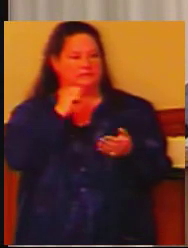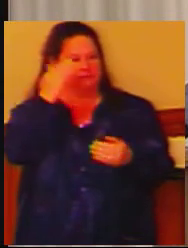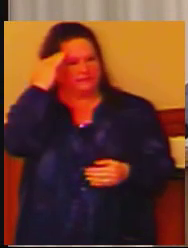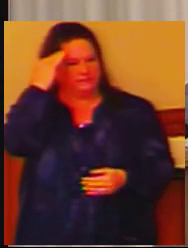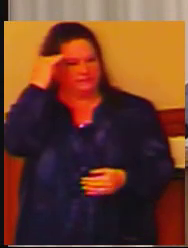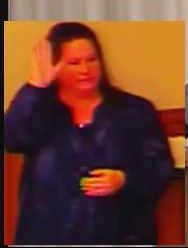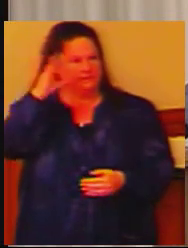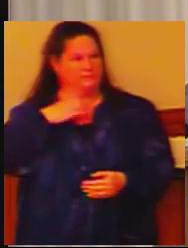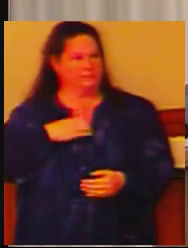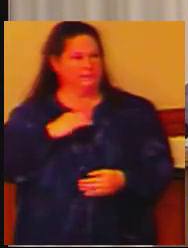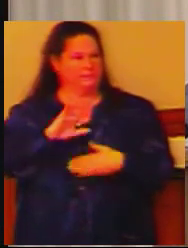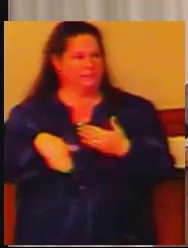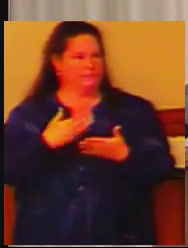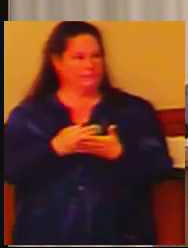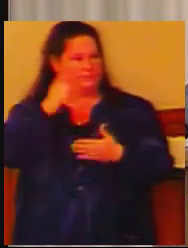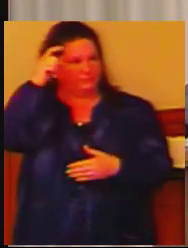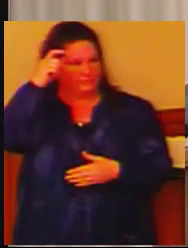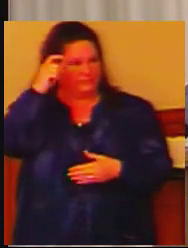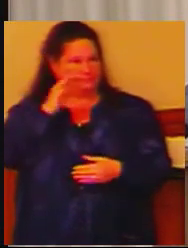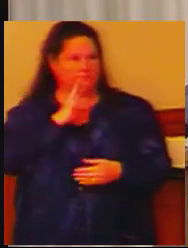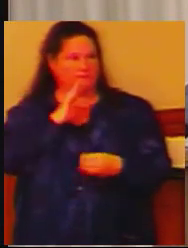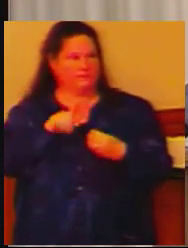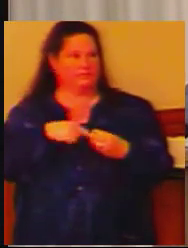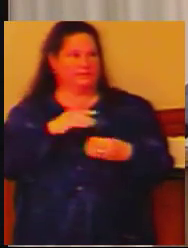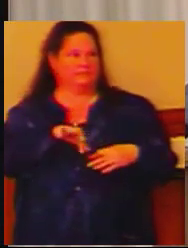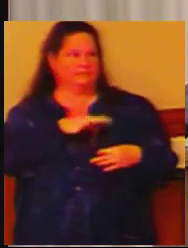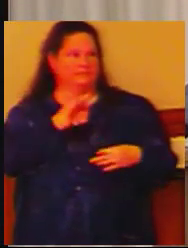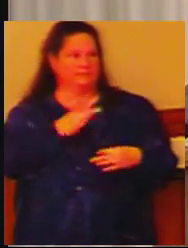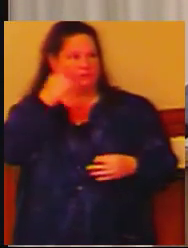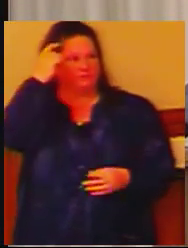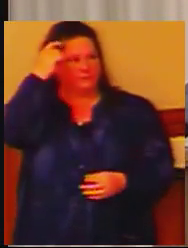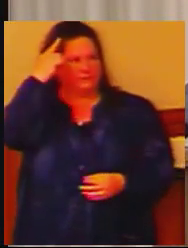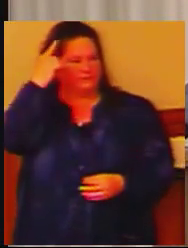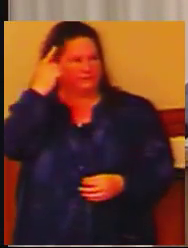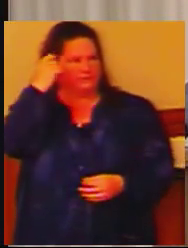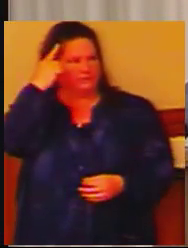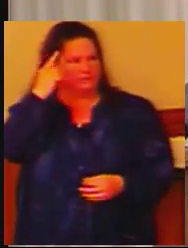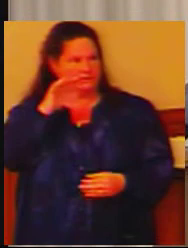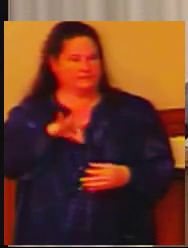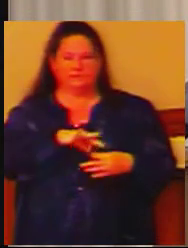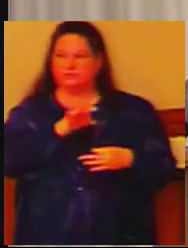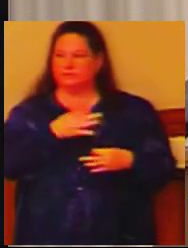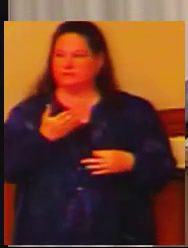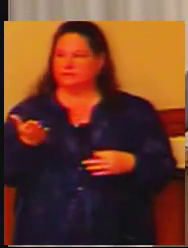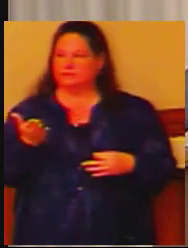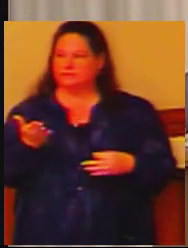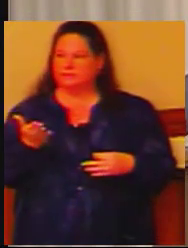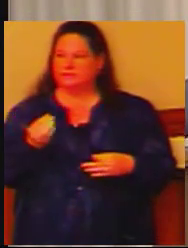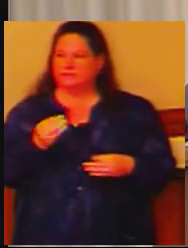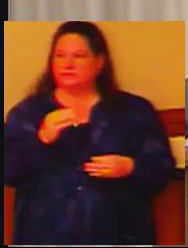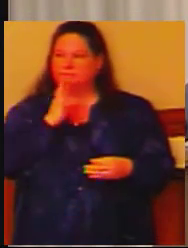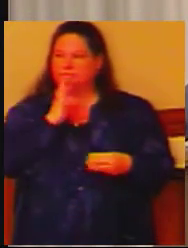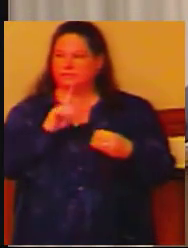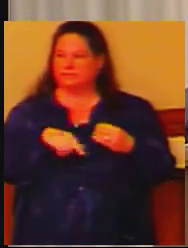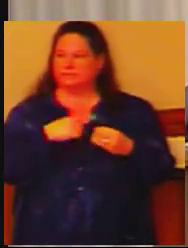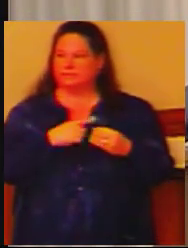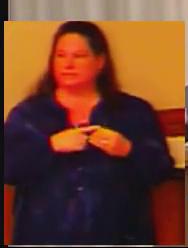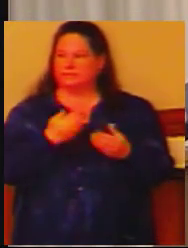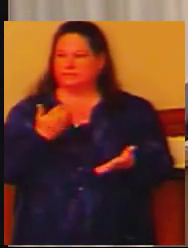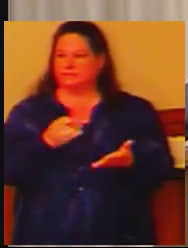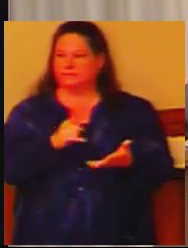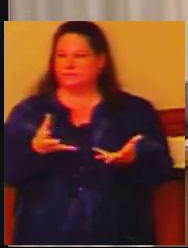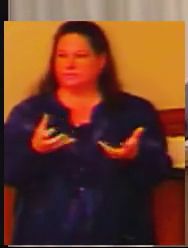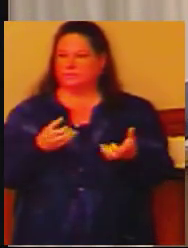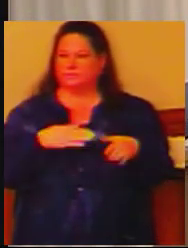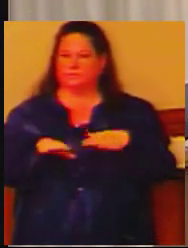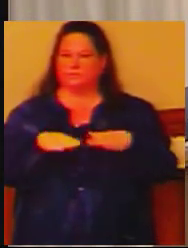Knowledge of his will in all wisdom. It talks about spiritual understanding spiritual things. And it talks about you might want to